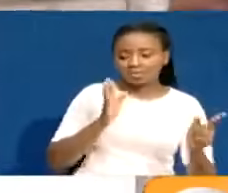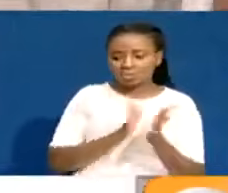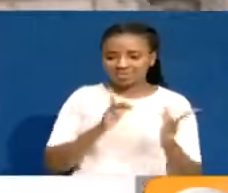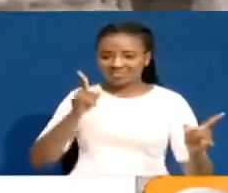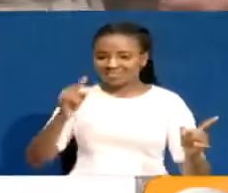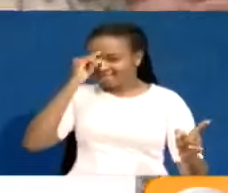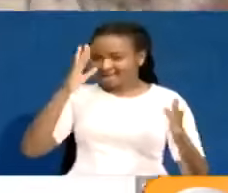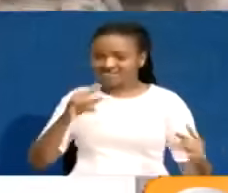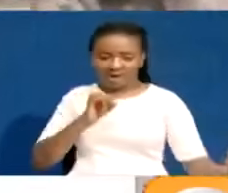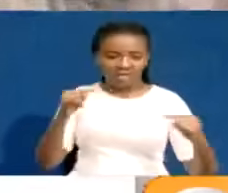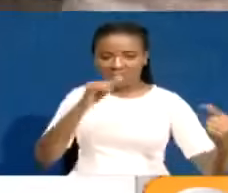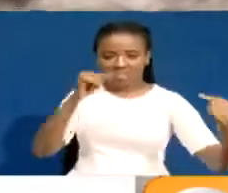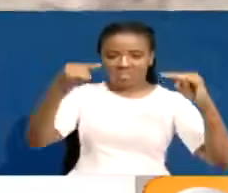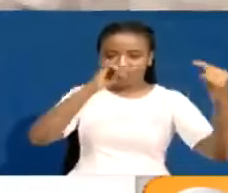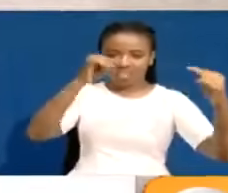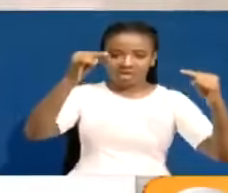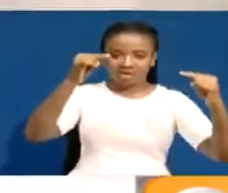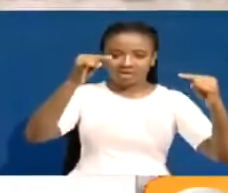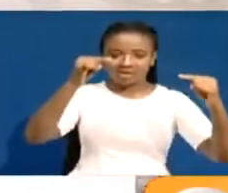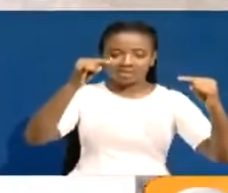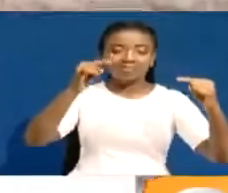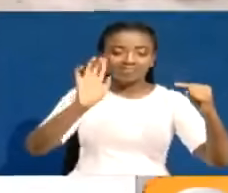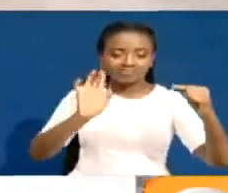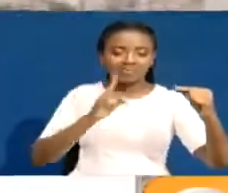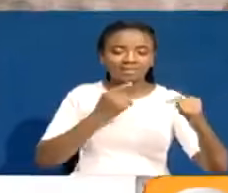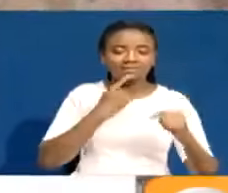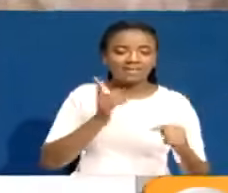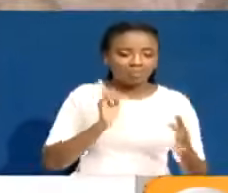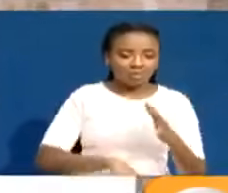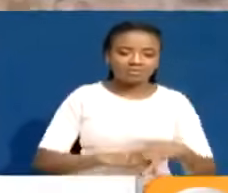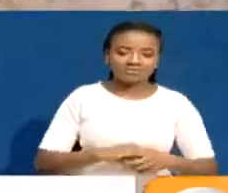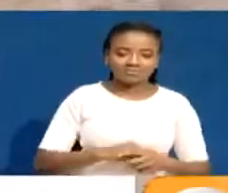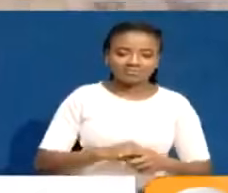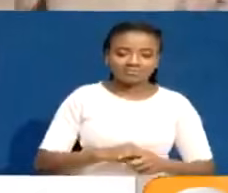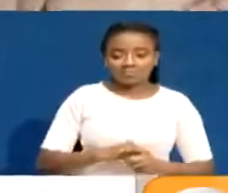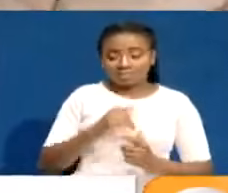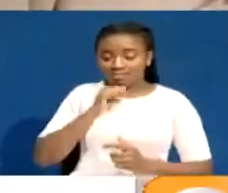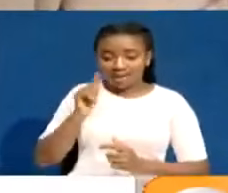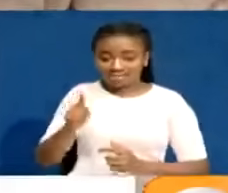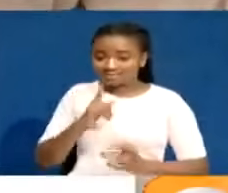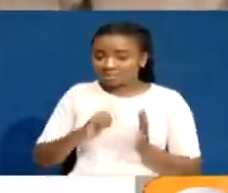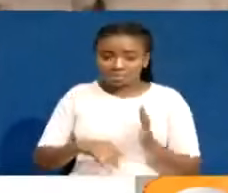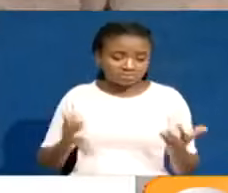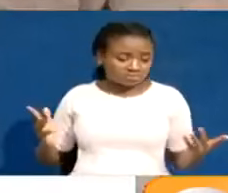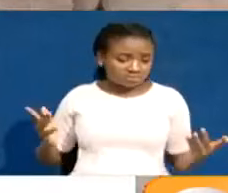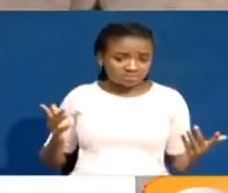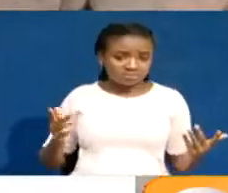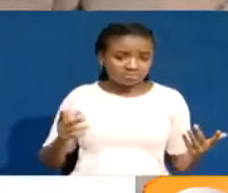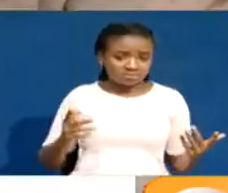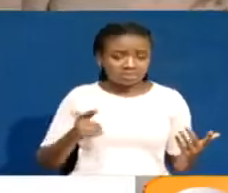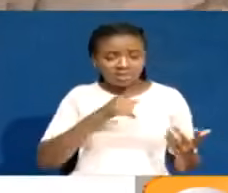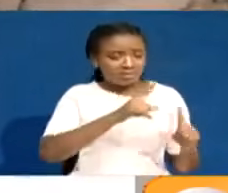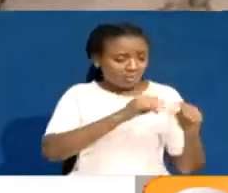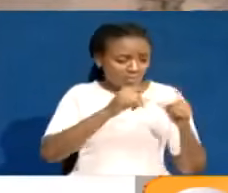activist and the Machakos governor, with the latter issuing a demand note through his lawyers. Mutua claiming the publications on Mwangi's